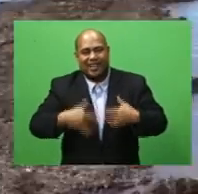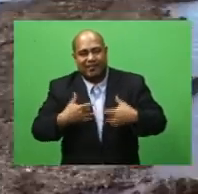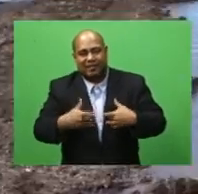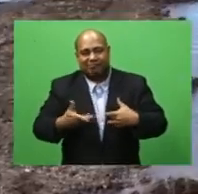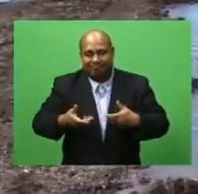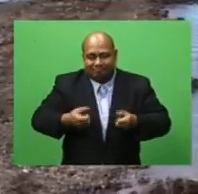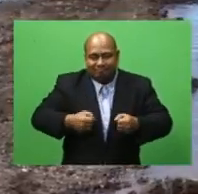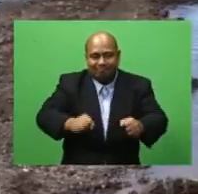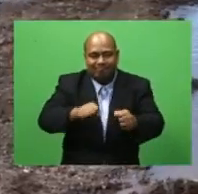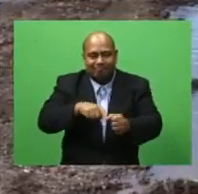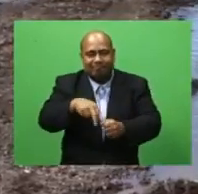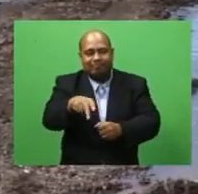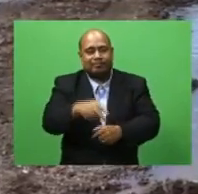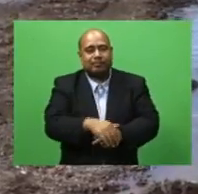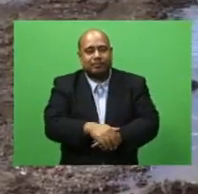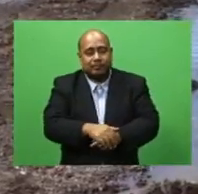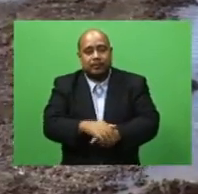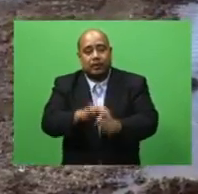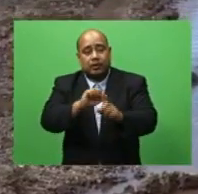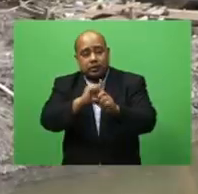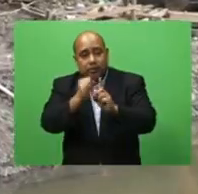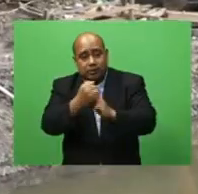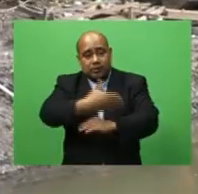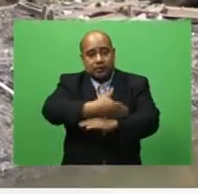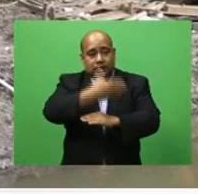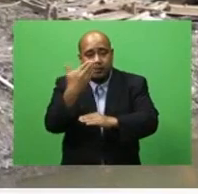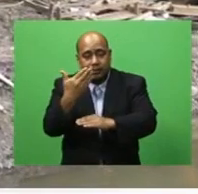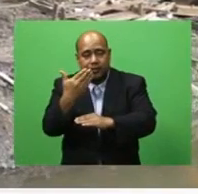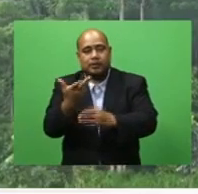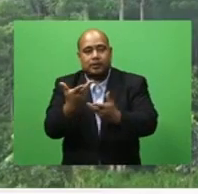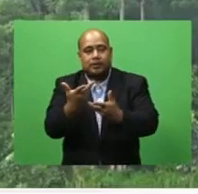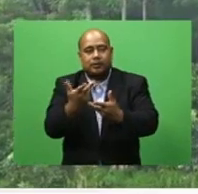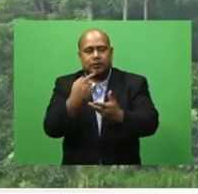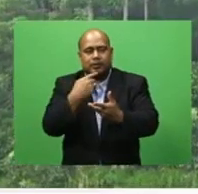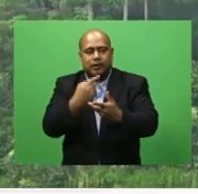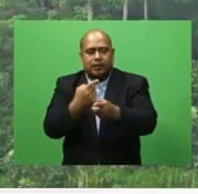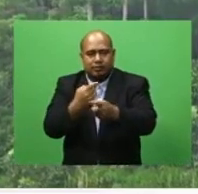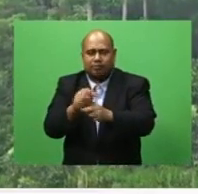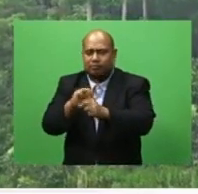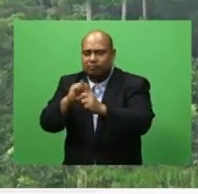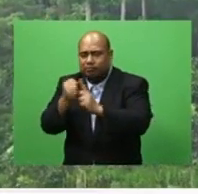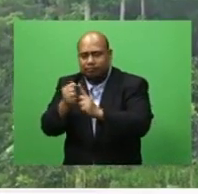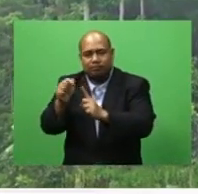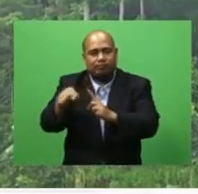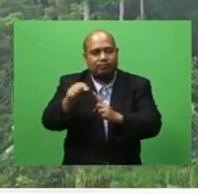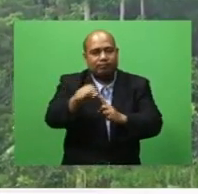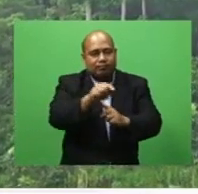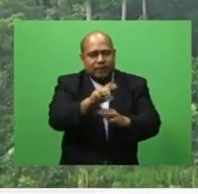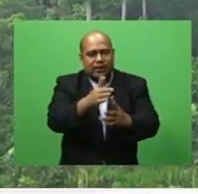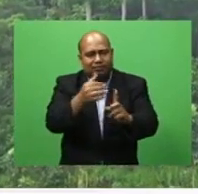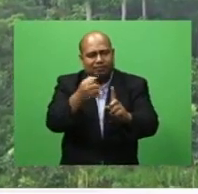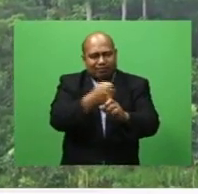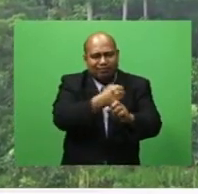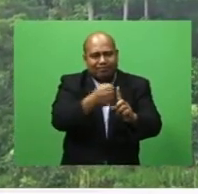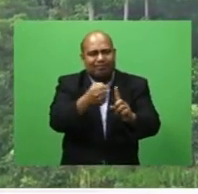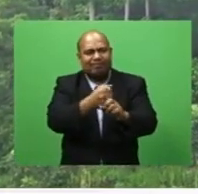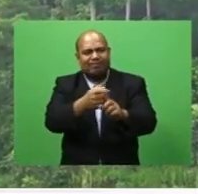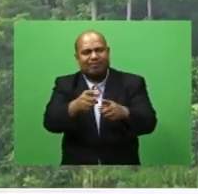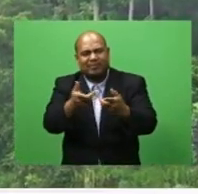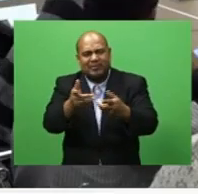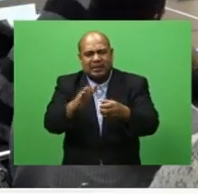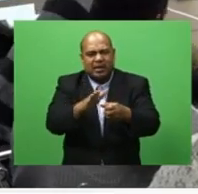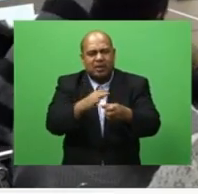sustenance. World Environment Day became a powerful platform for environmental advocacy to help accelerate, amplify and